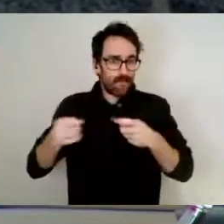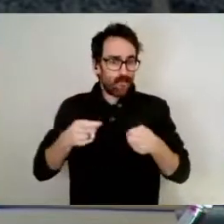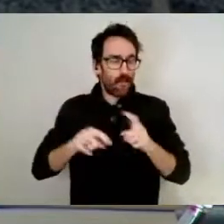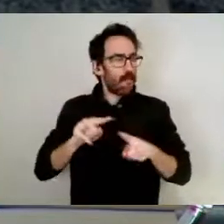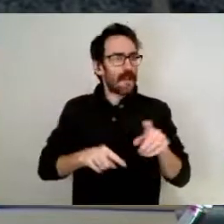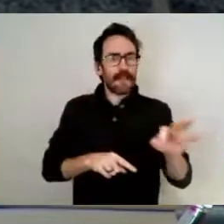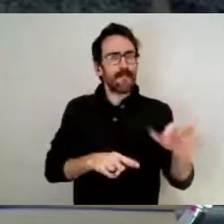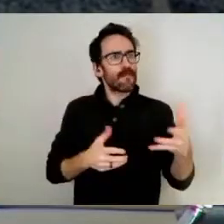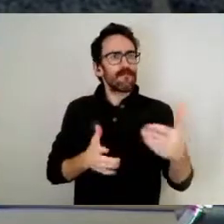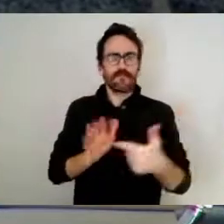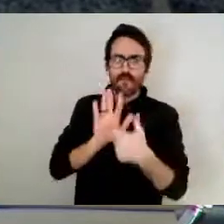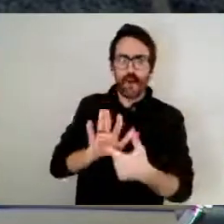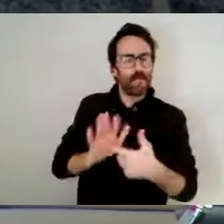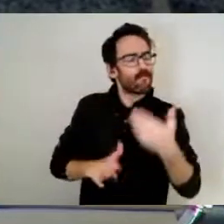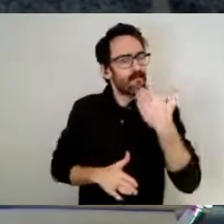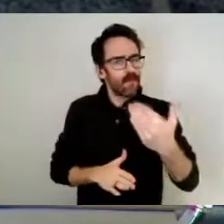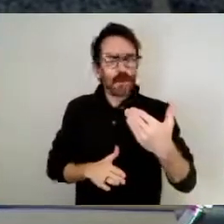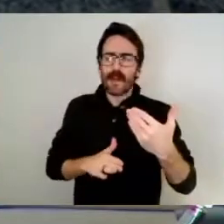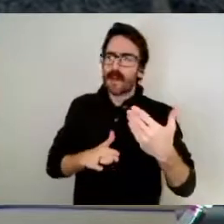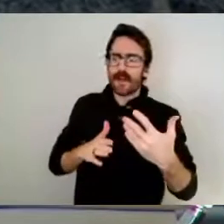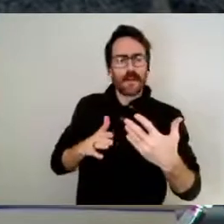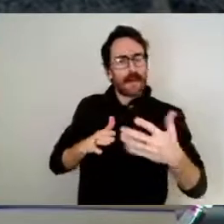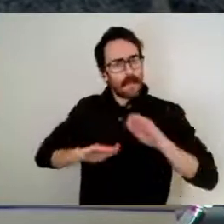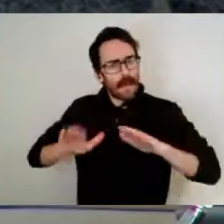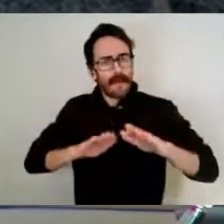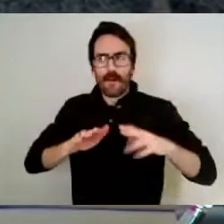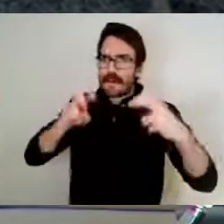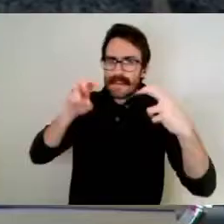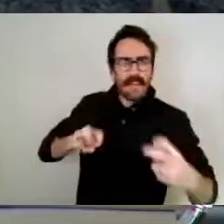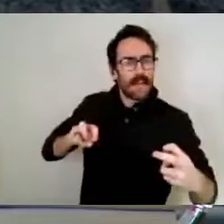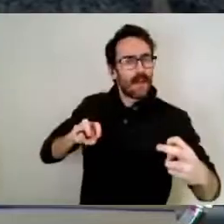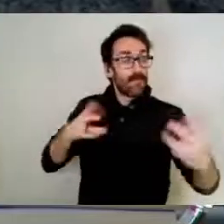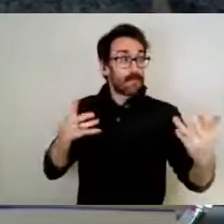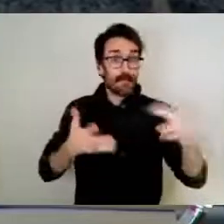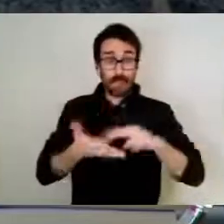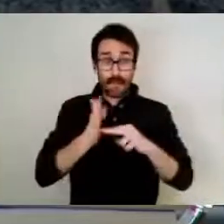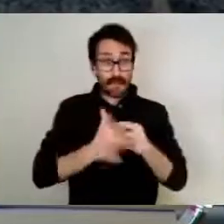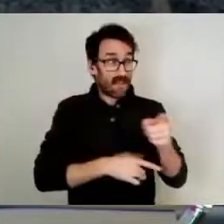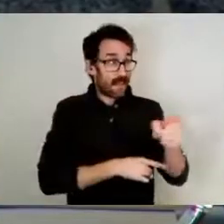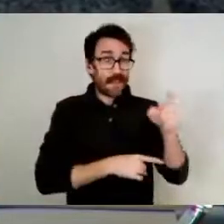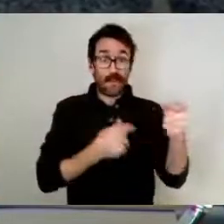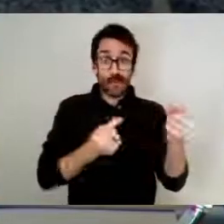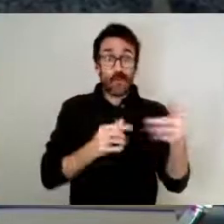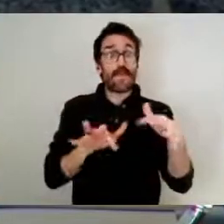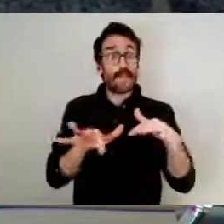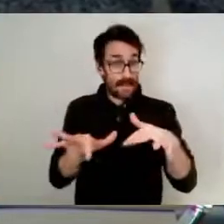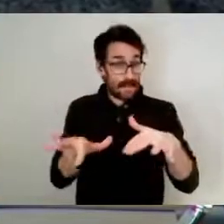to find a solution. Is that something you would be agreeable to?